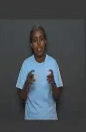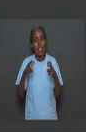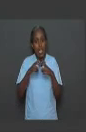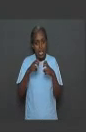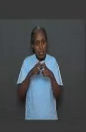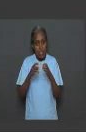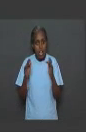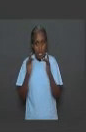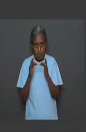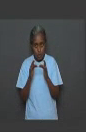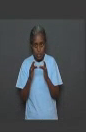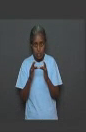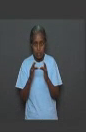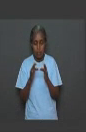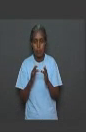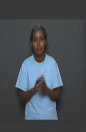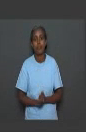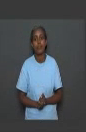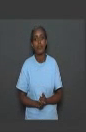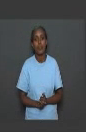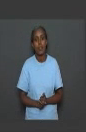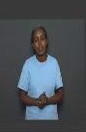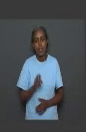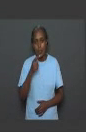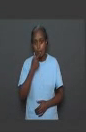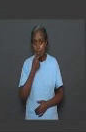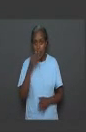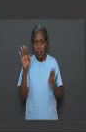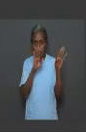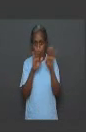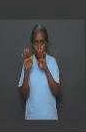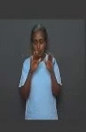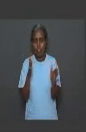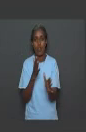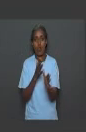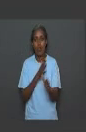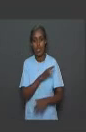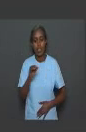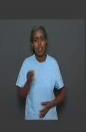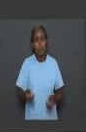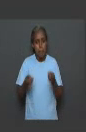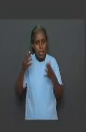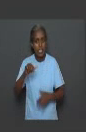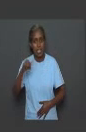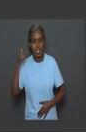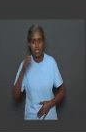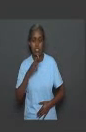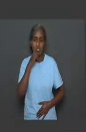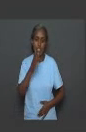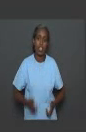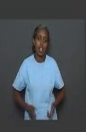electrical networks, traffic flow, and many other